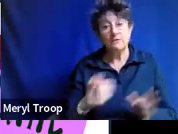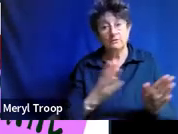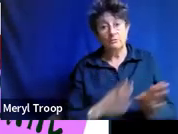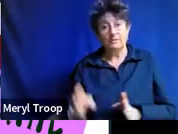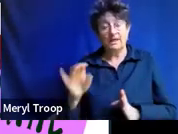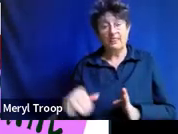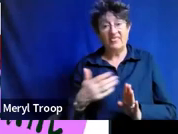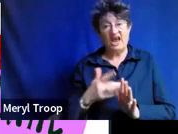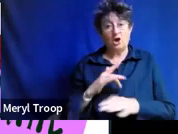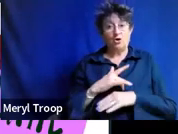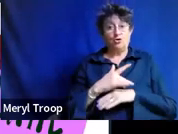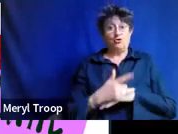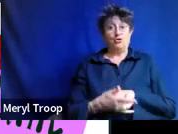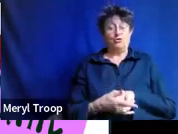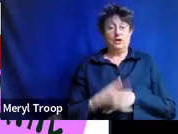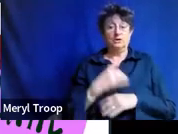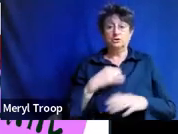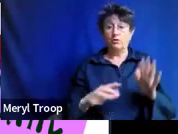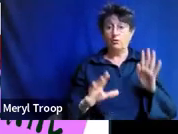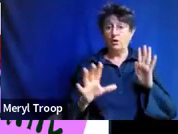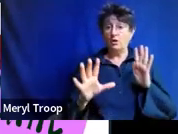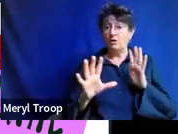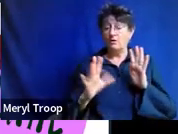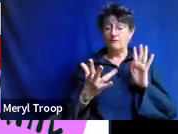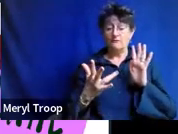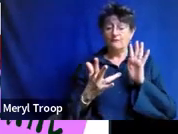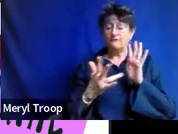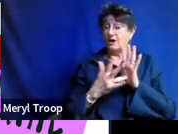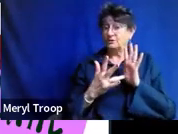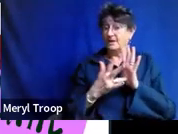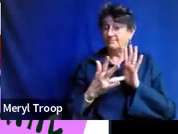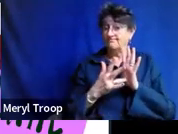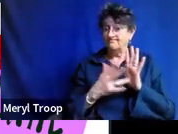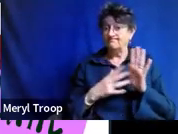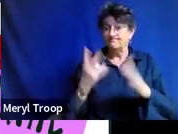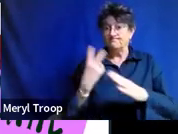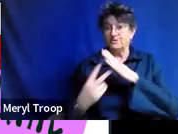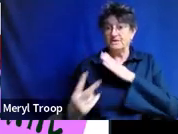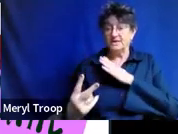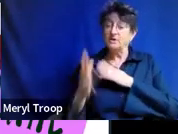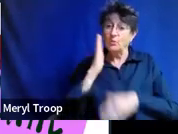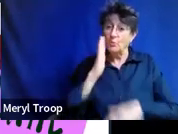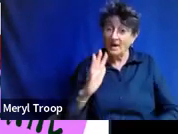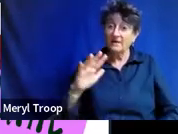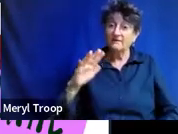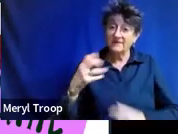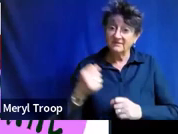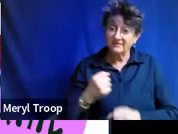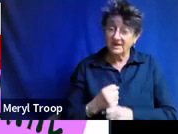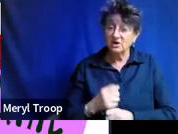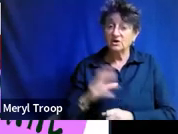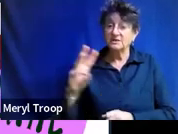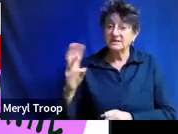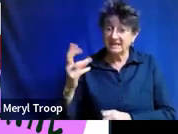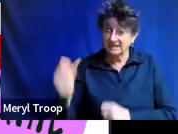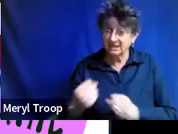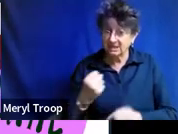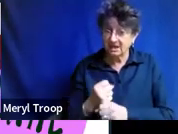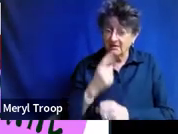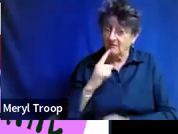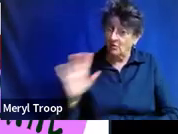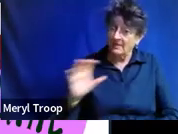So as a freshman, if you know that they may be staying for the fifth year or the sixth year or however that works for their